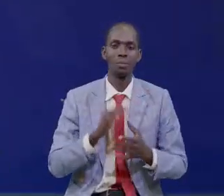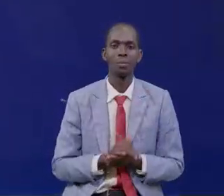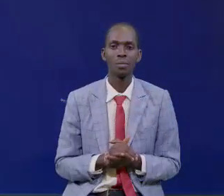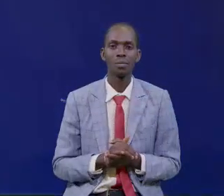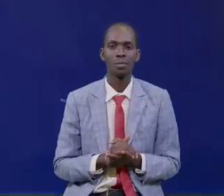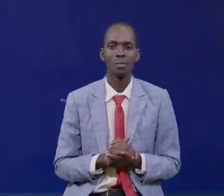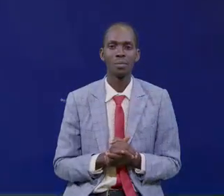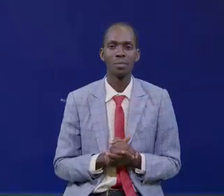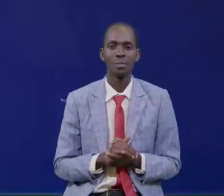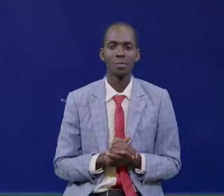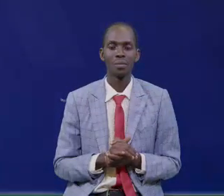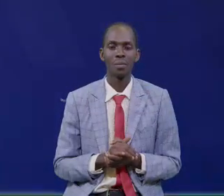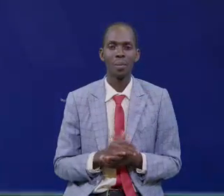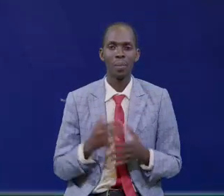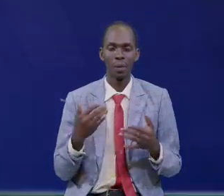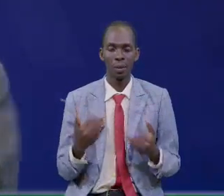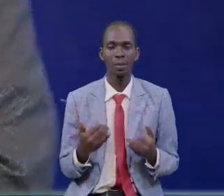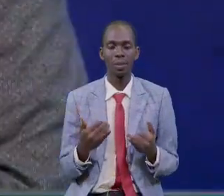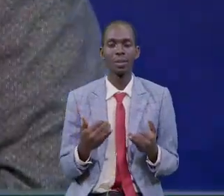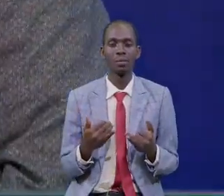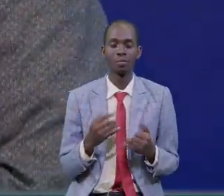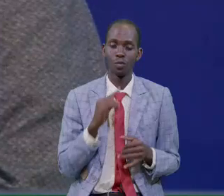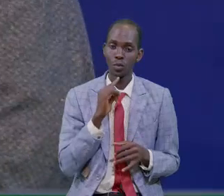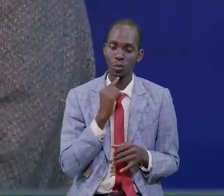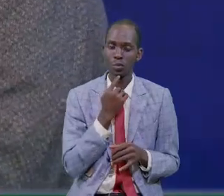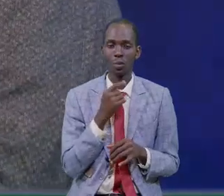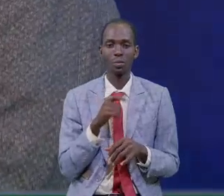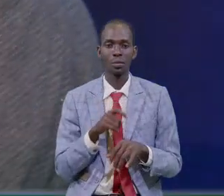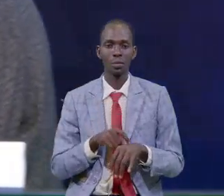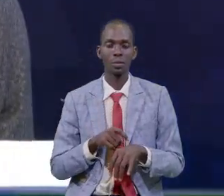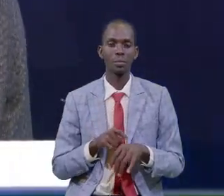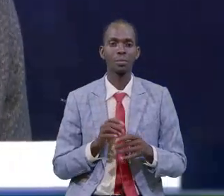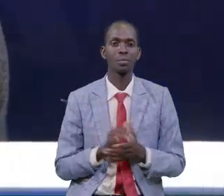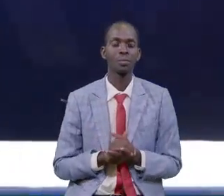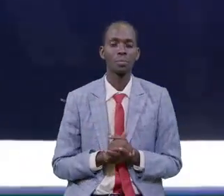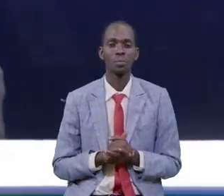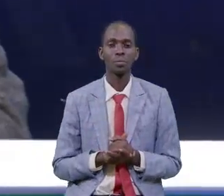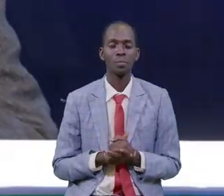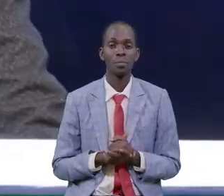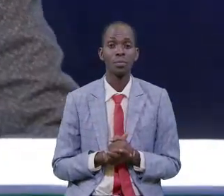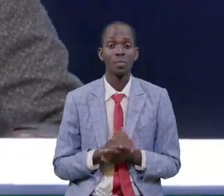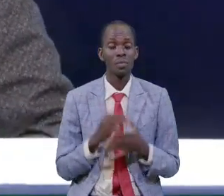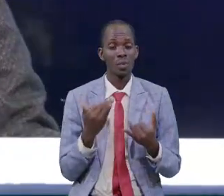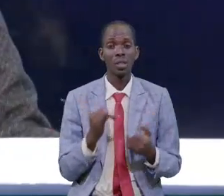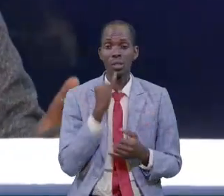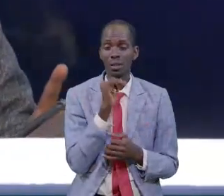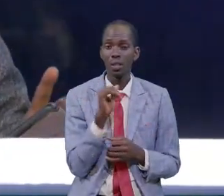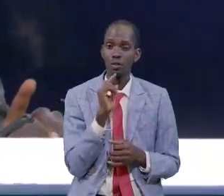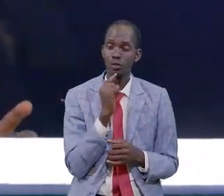It's bowed and eyes closed. It's bowed and eyes